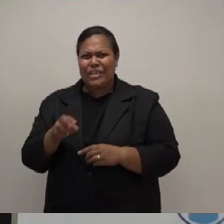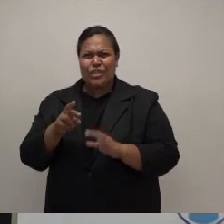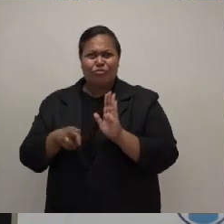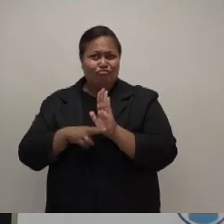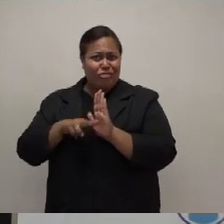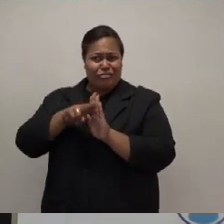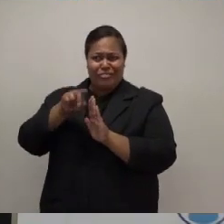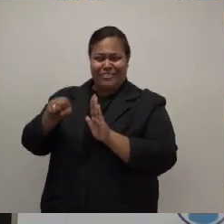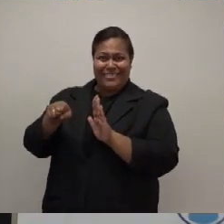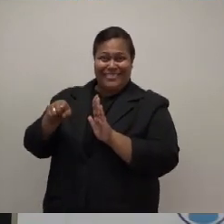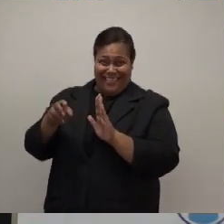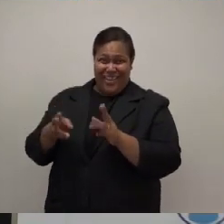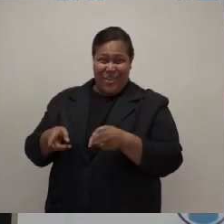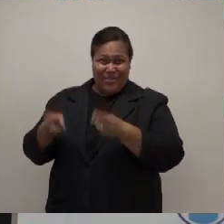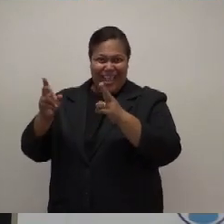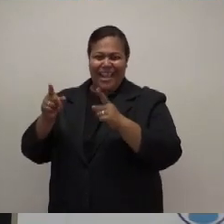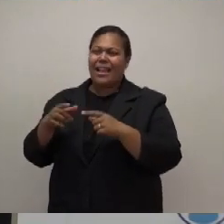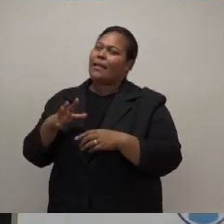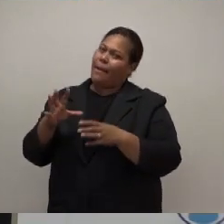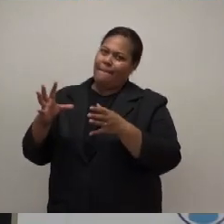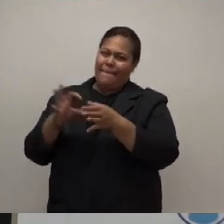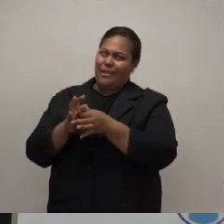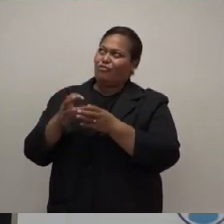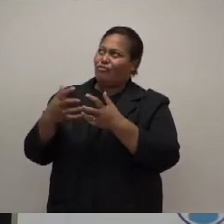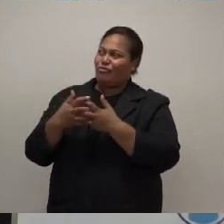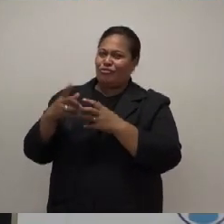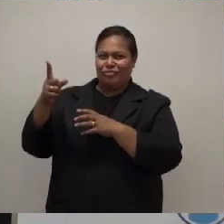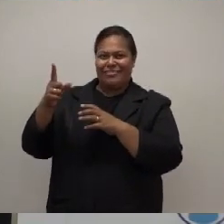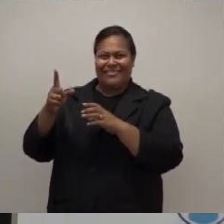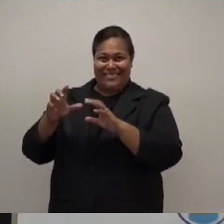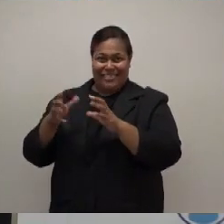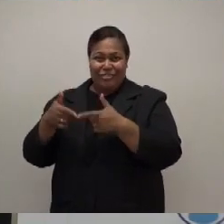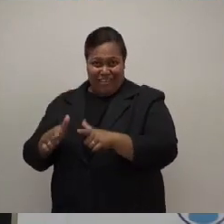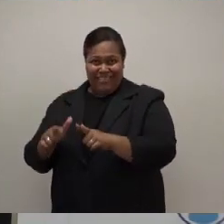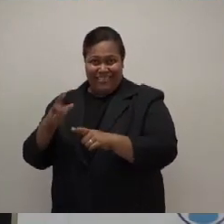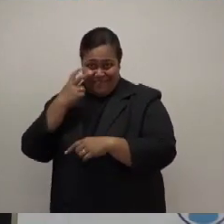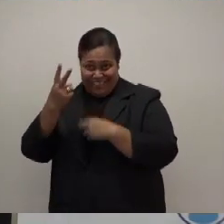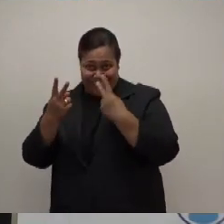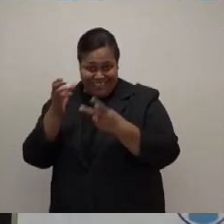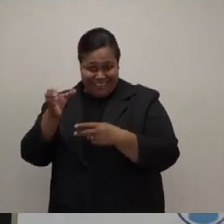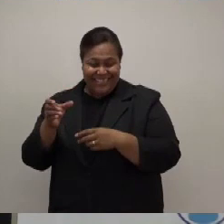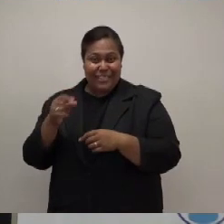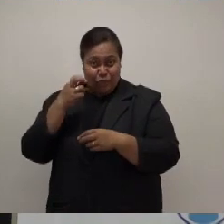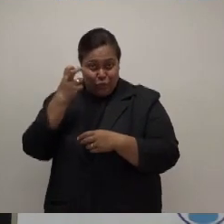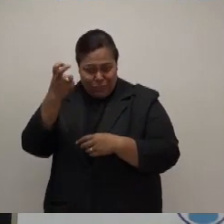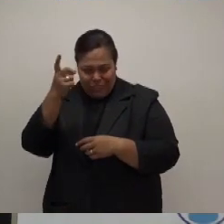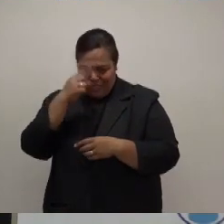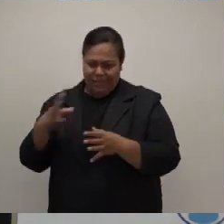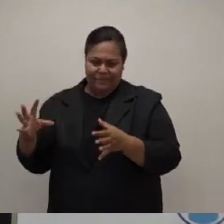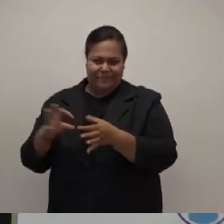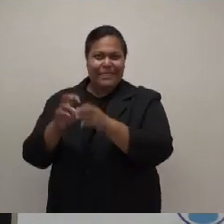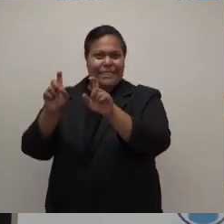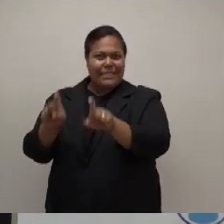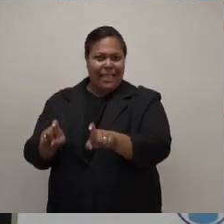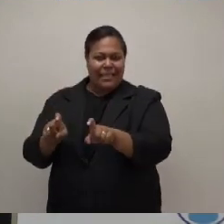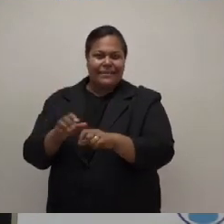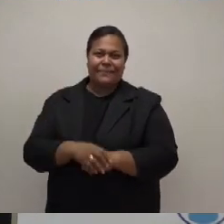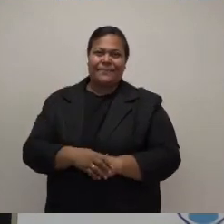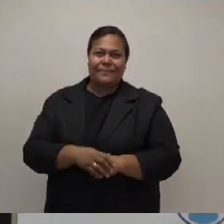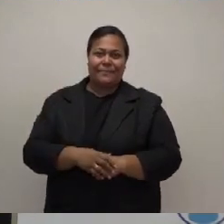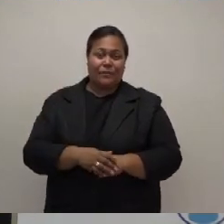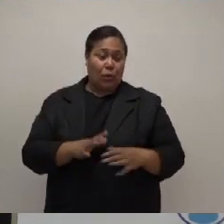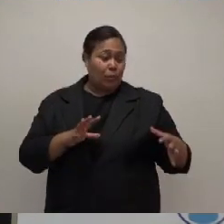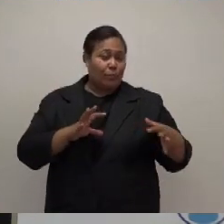are the best fit for the Mbula bubble. Fiji Airways, in collaboration with Tourism Fiji and the Ministry of Commerce, Trade